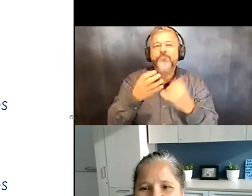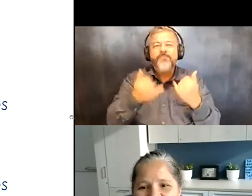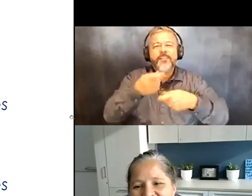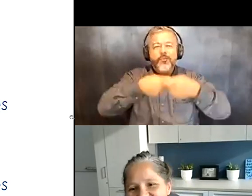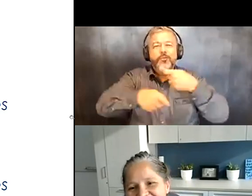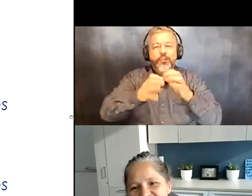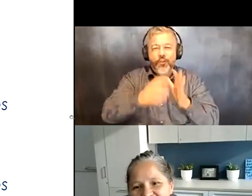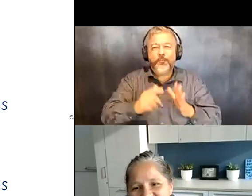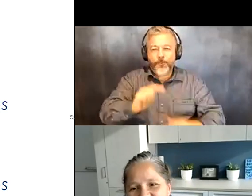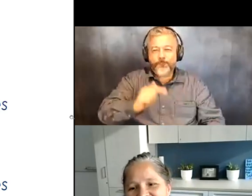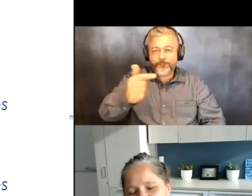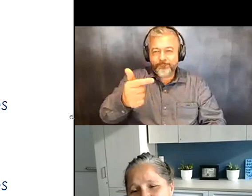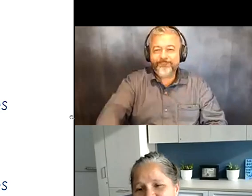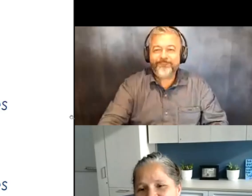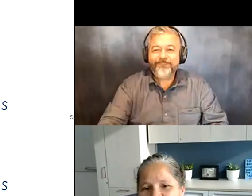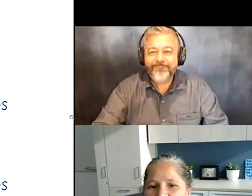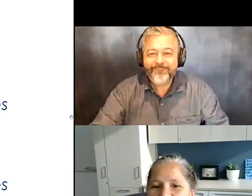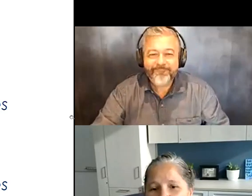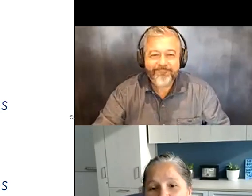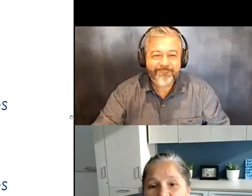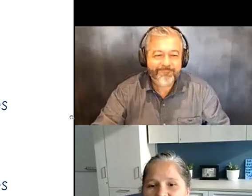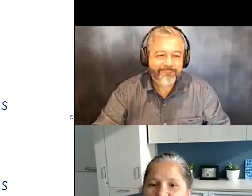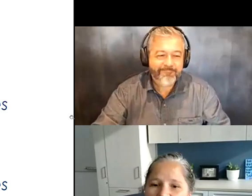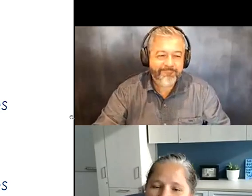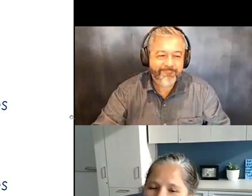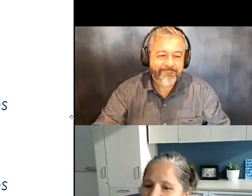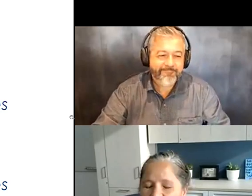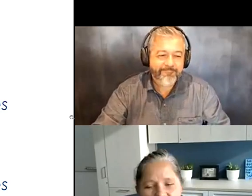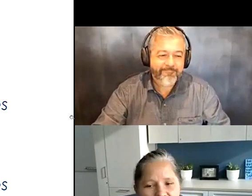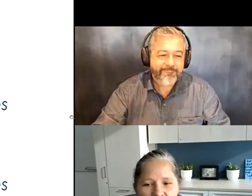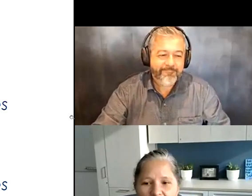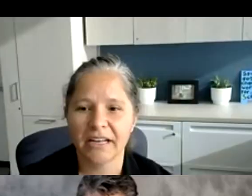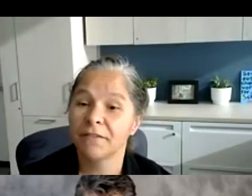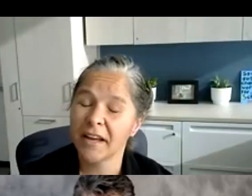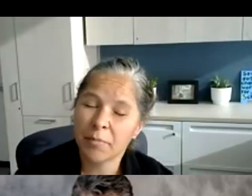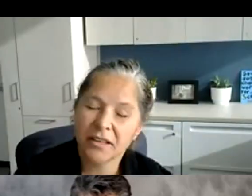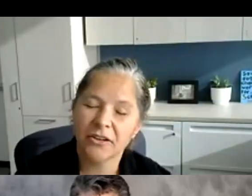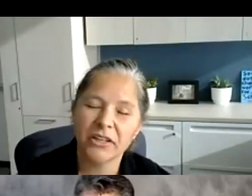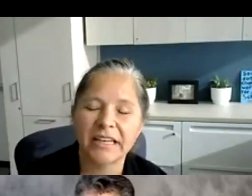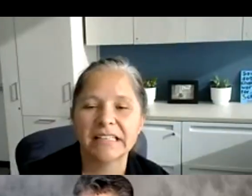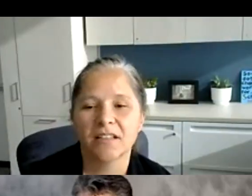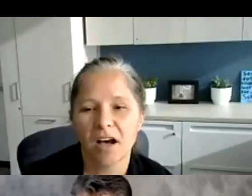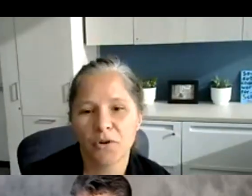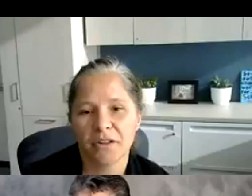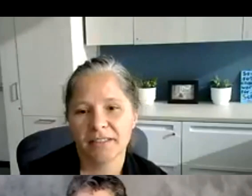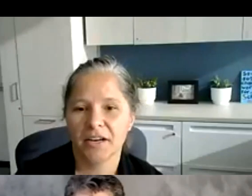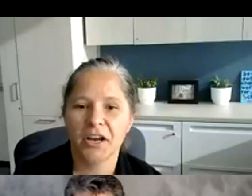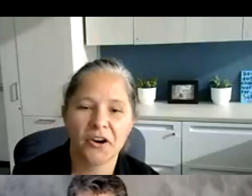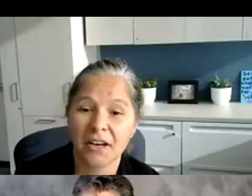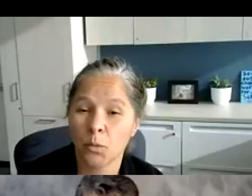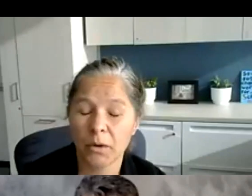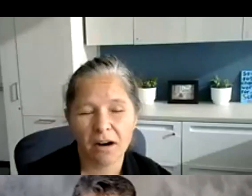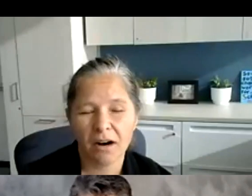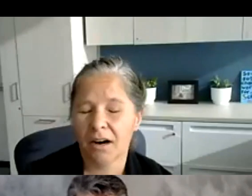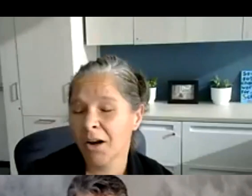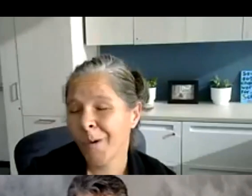know that the January 10th proposed state budget, a lot of it is already in flight, but there really is a lot more that's unknown,